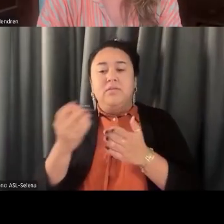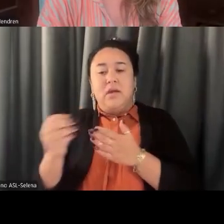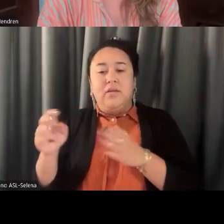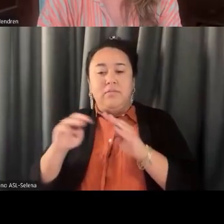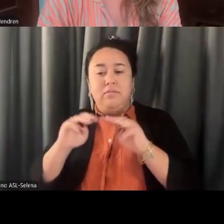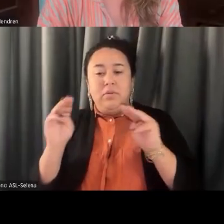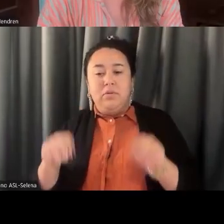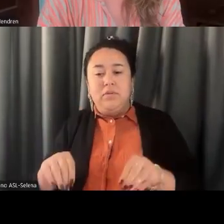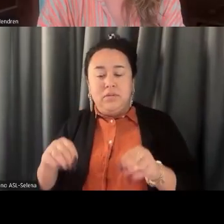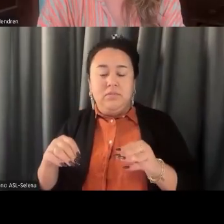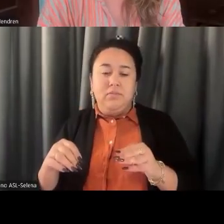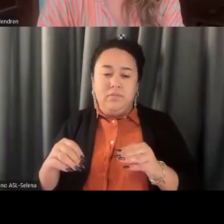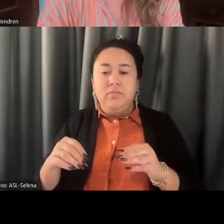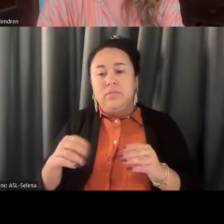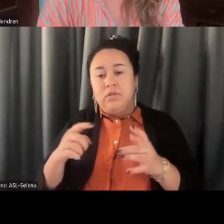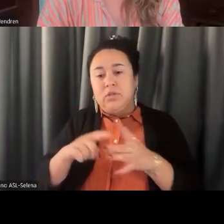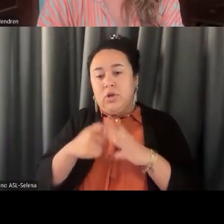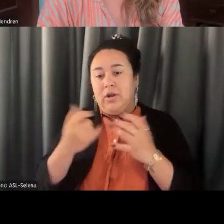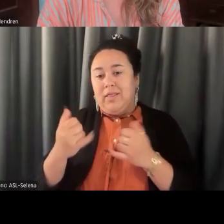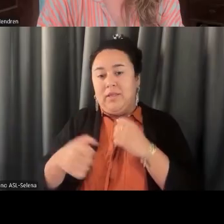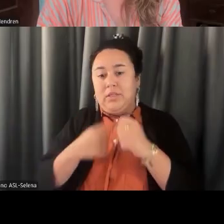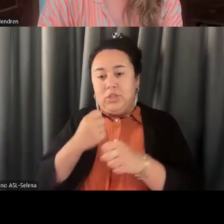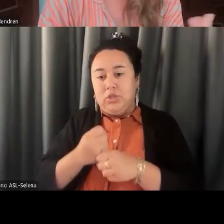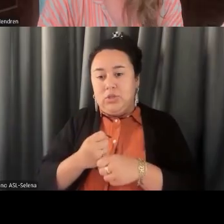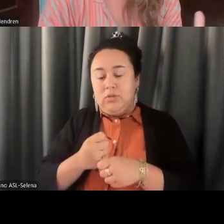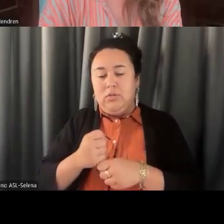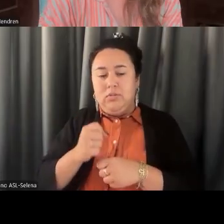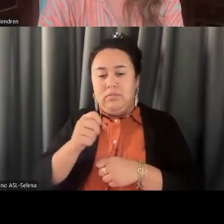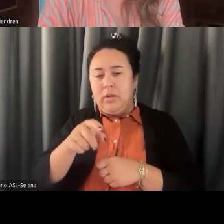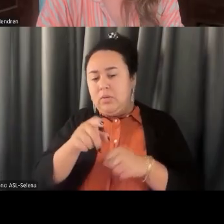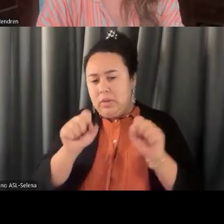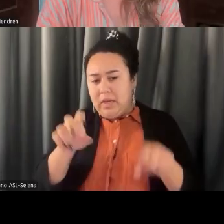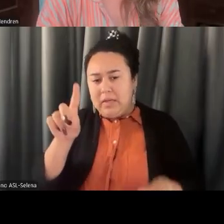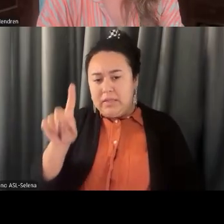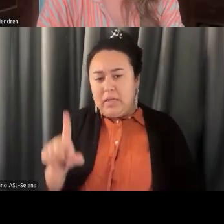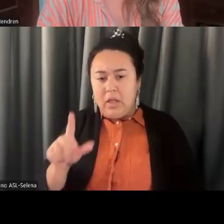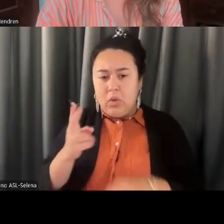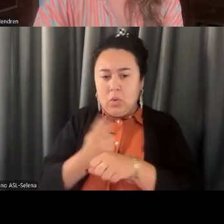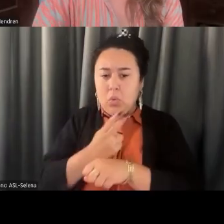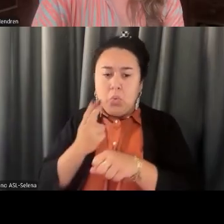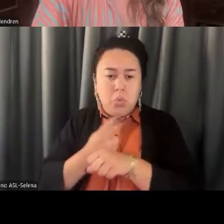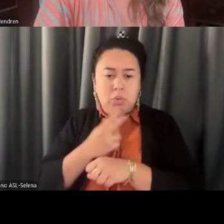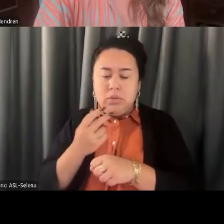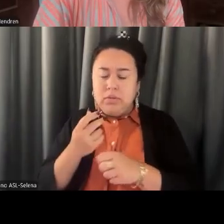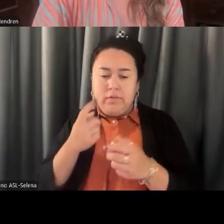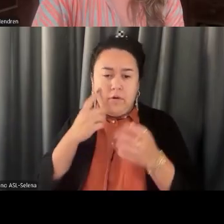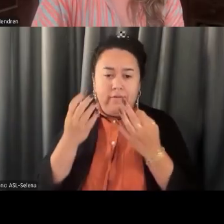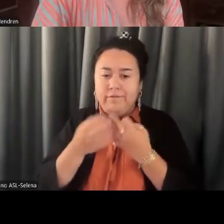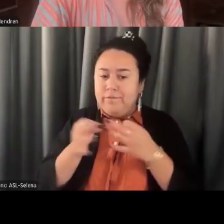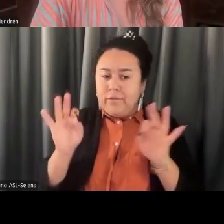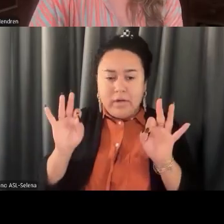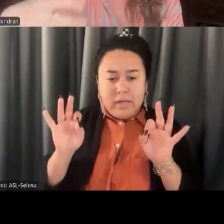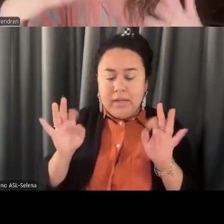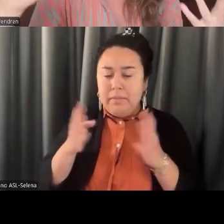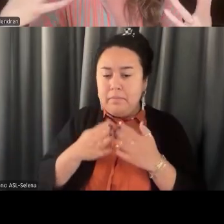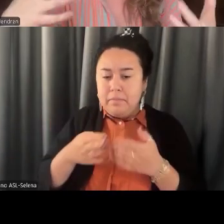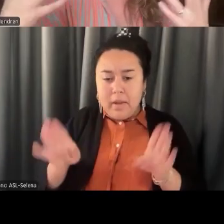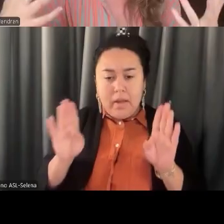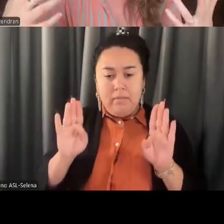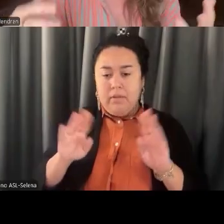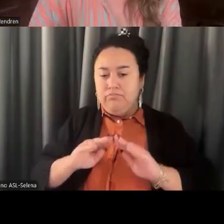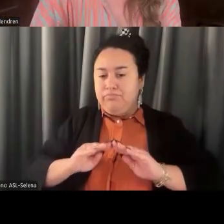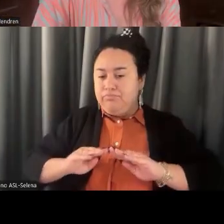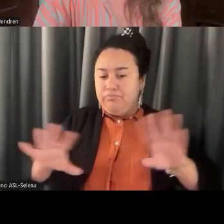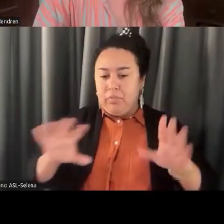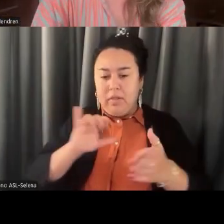exhibitions like this year. But it is downloadable and in use for free in the public, and has gone out